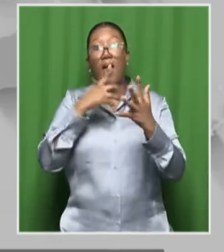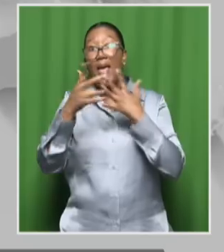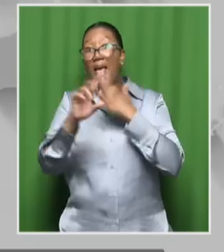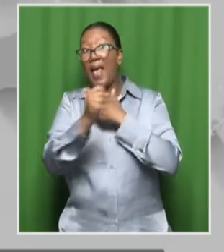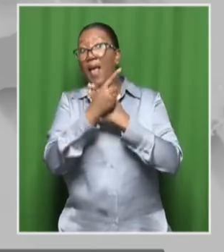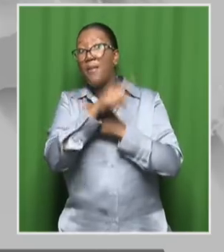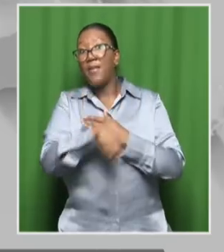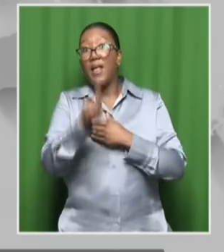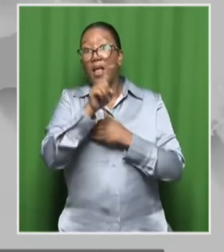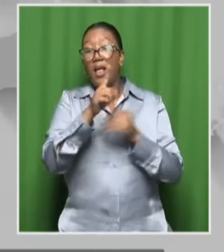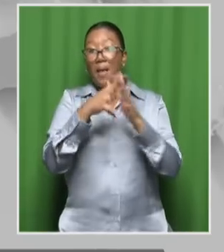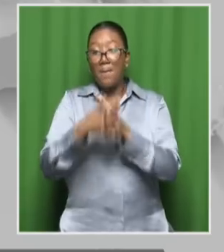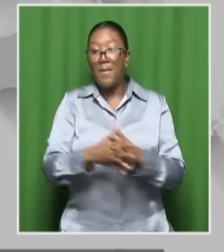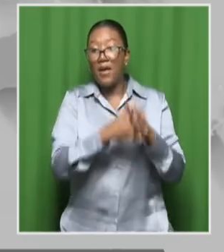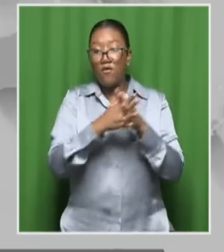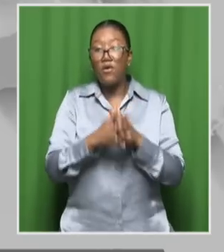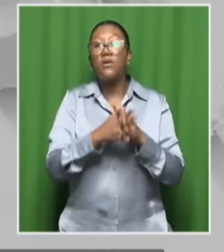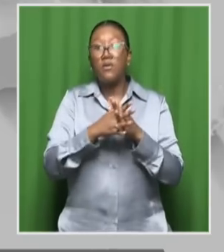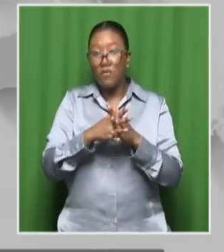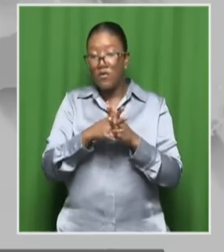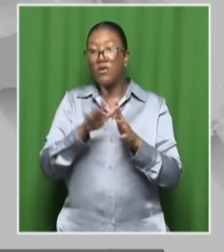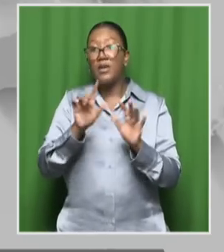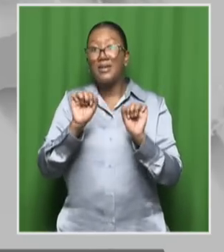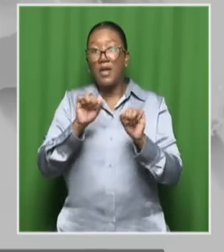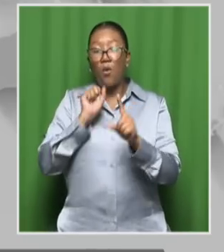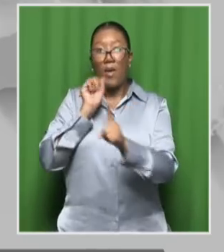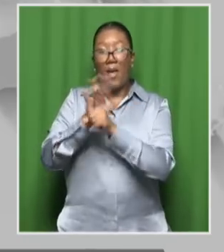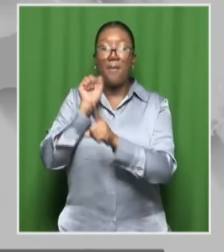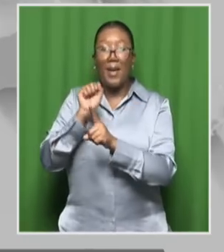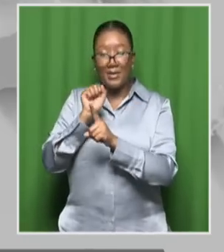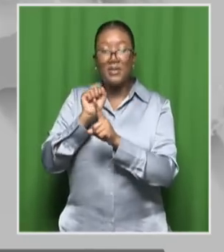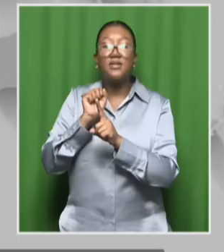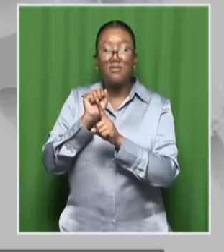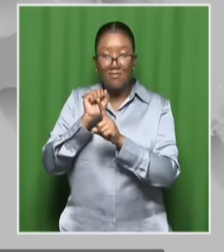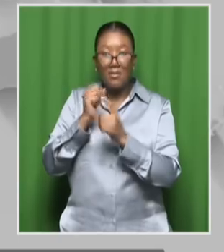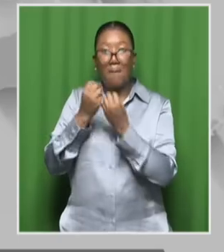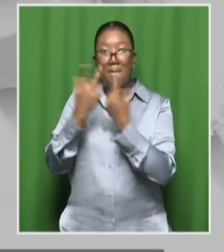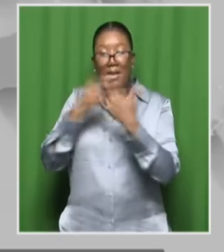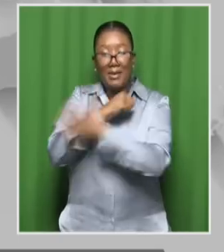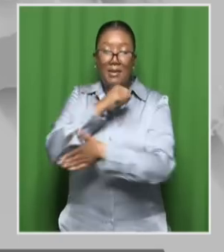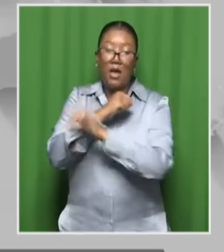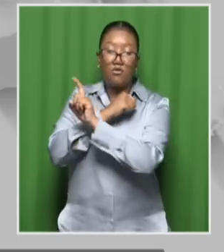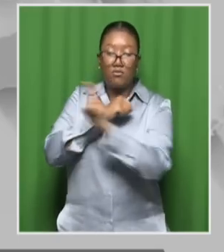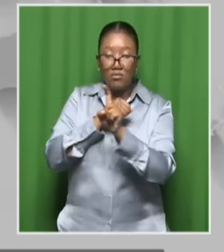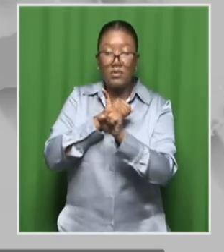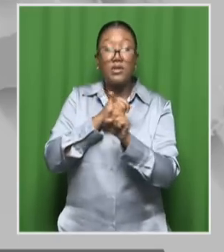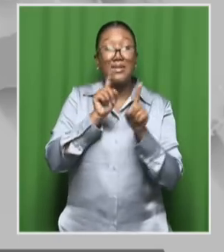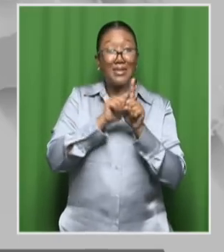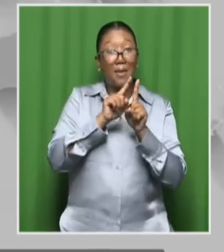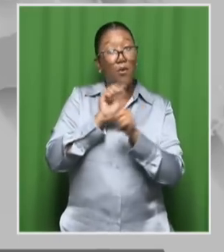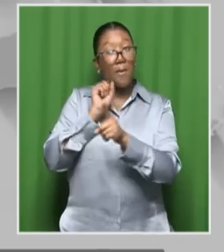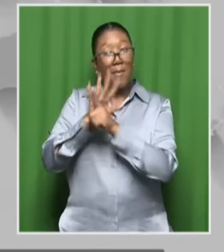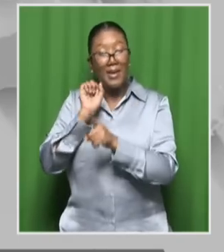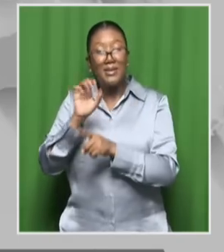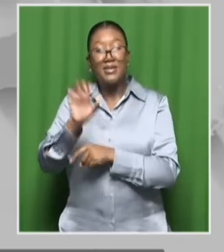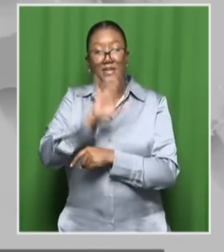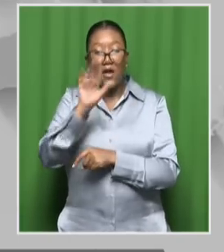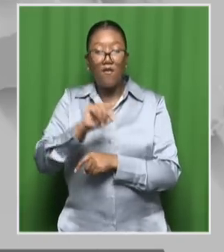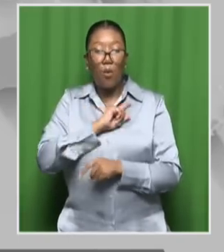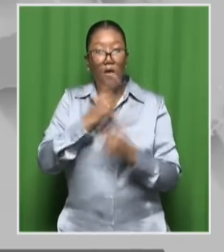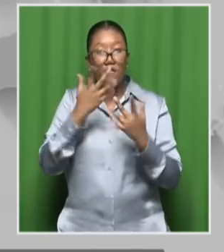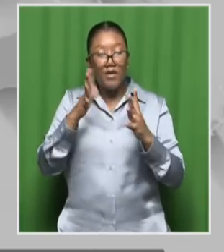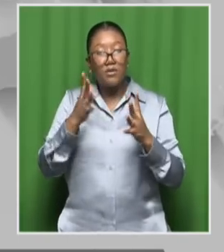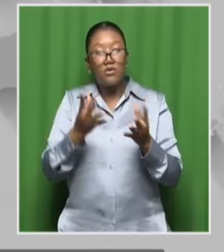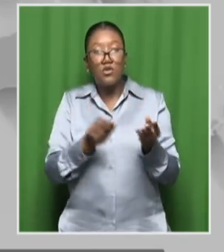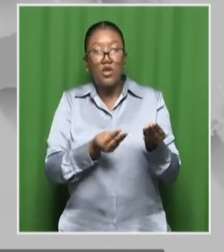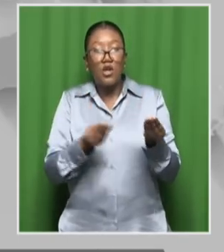the United States of America will have impact to many countries. South Africa with lots of trade